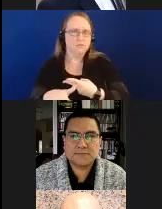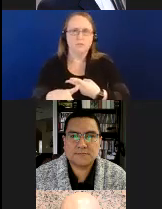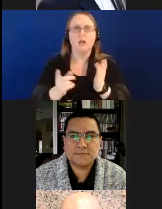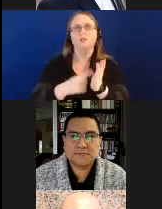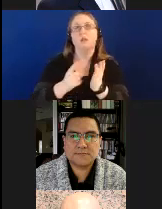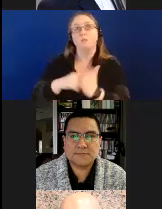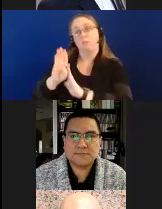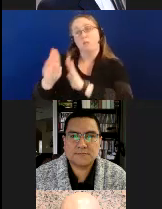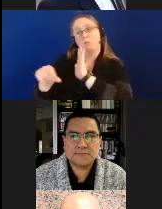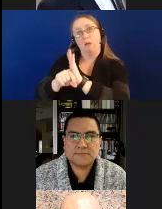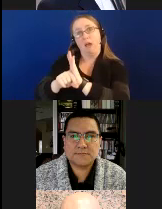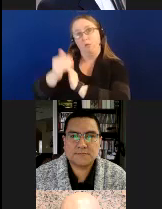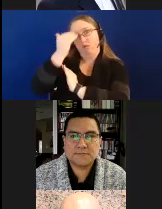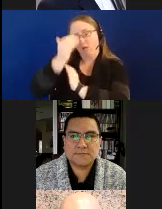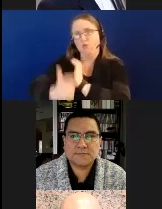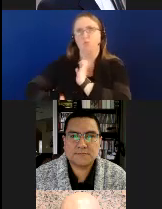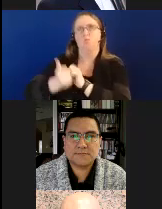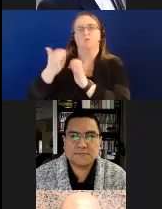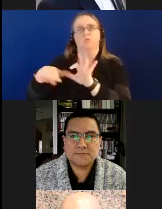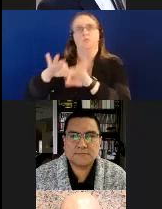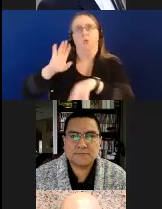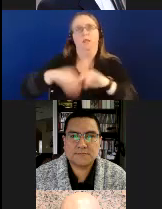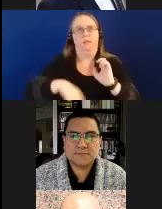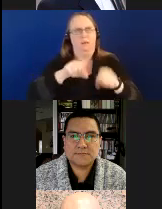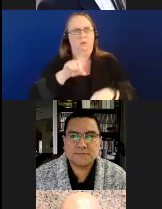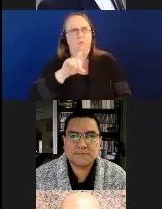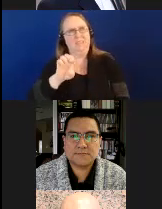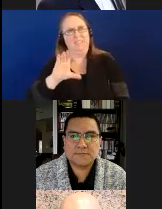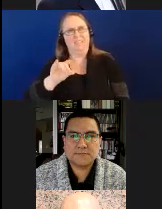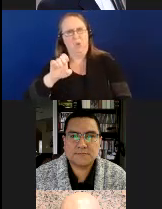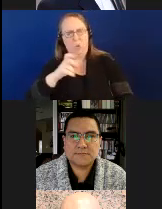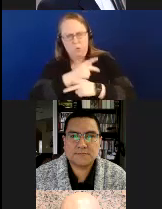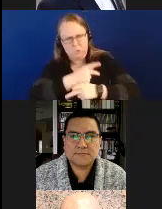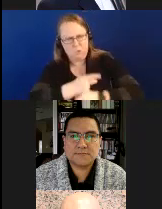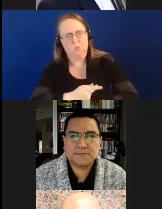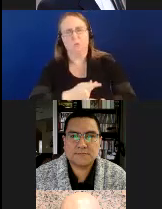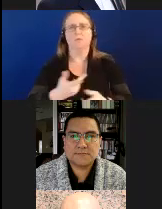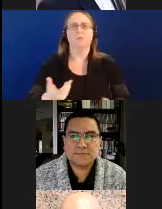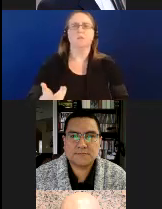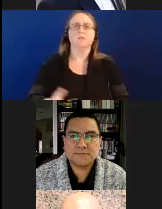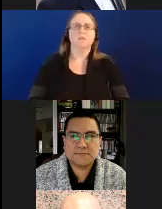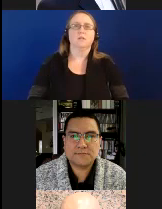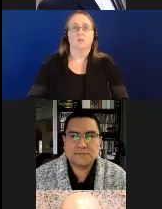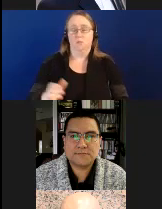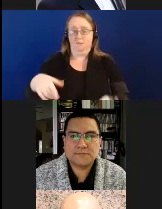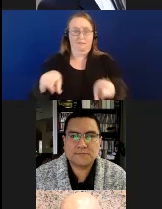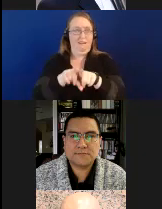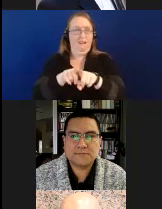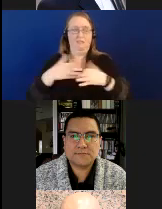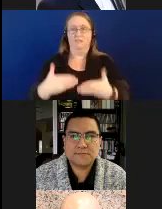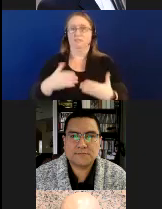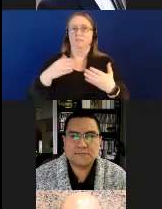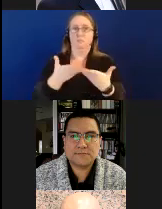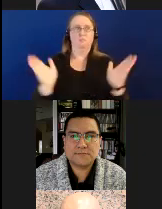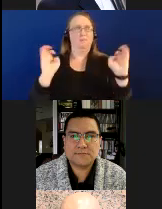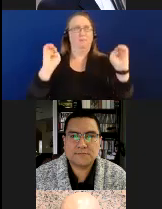actually even more important than the ability to decode. And so as educators, public educators, our